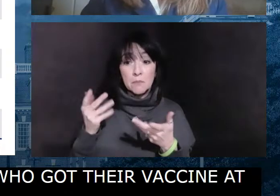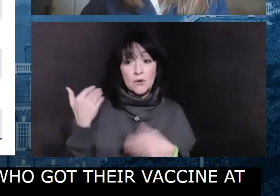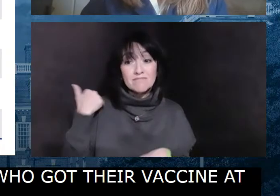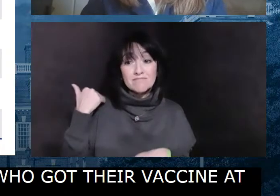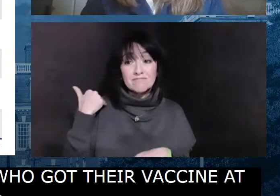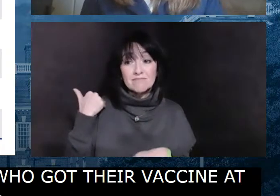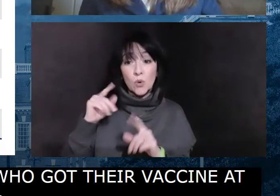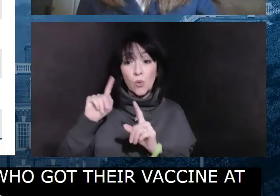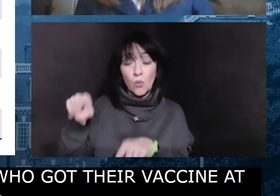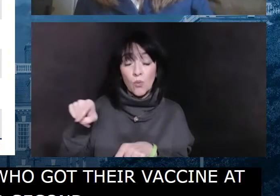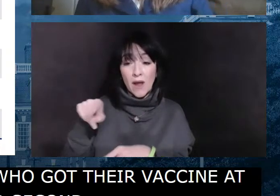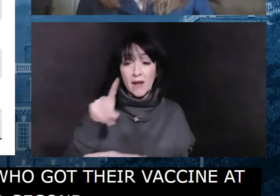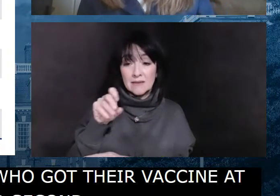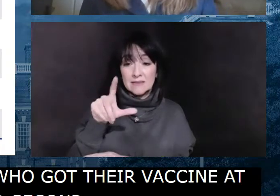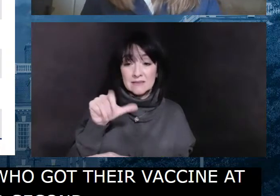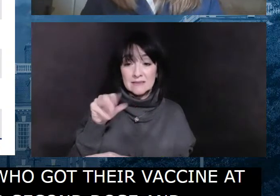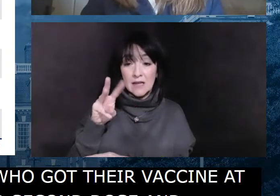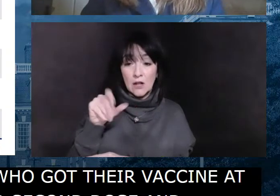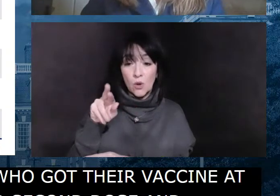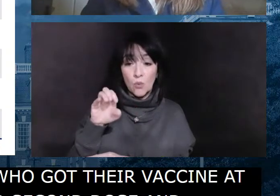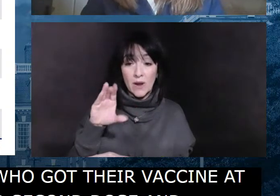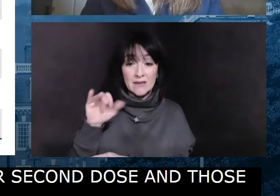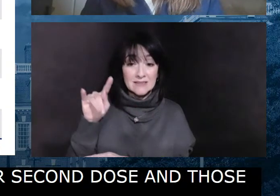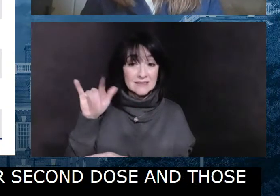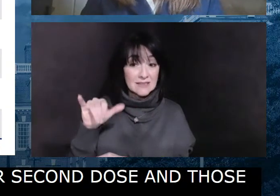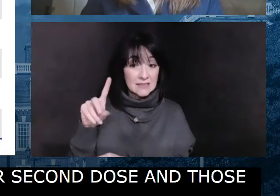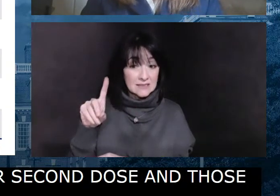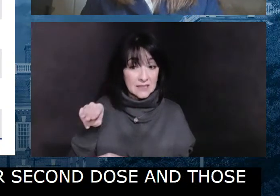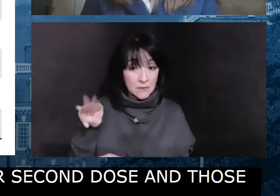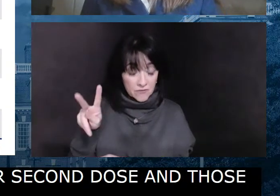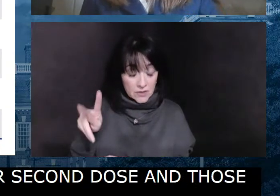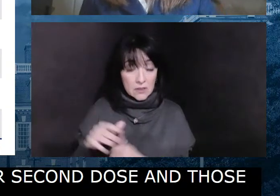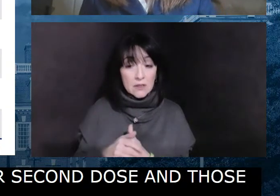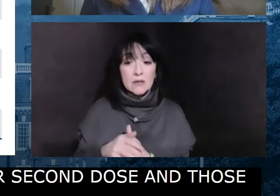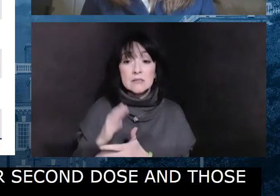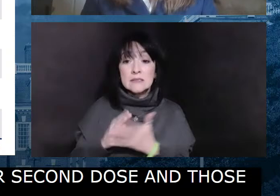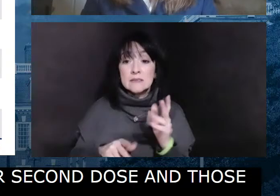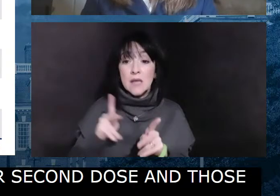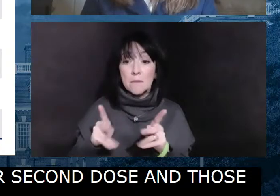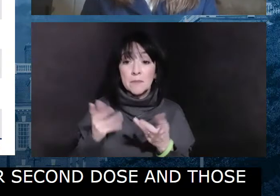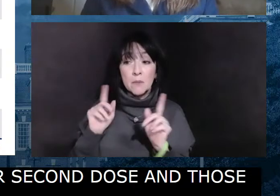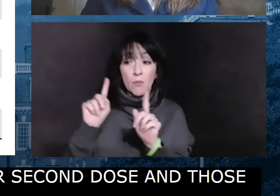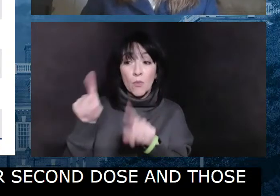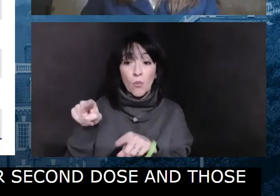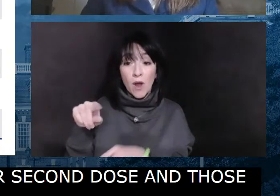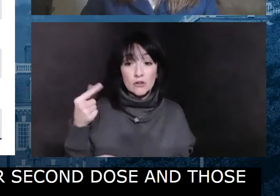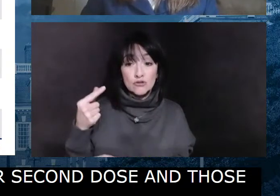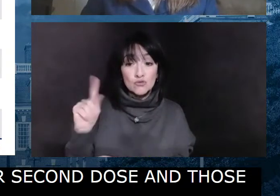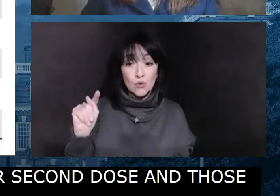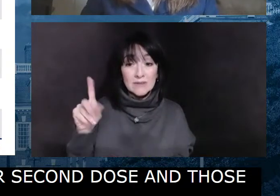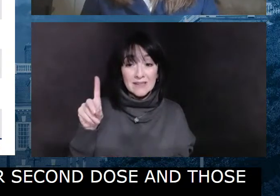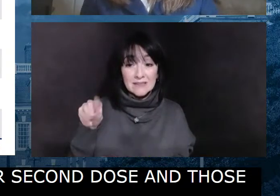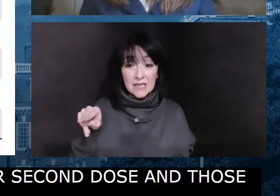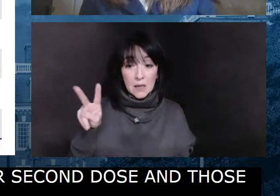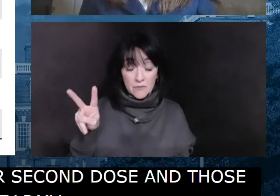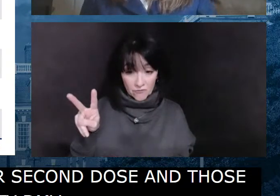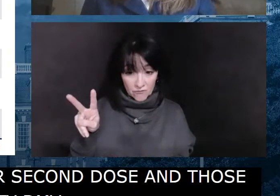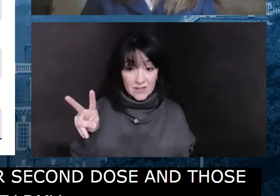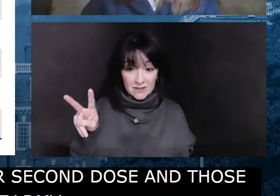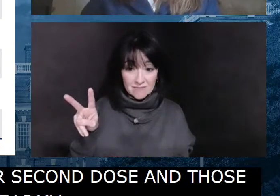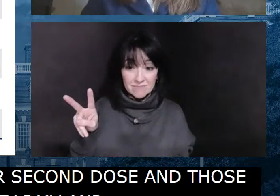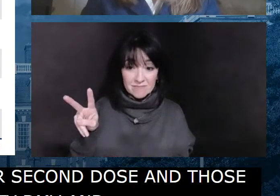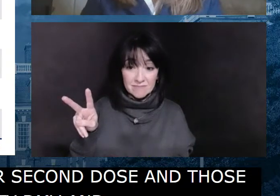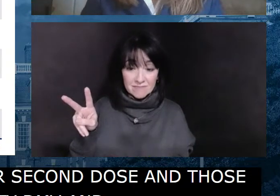Georgetown DMV. We really want you to take advantage of the FEMA events, the 6 days,